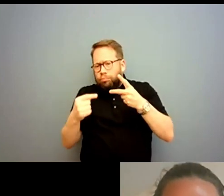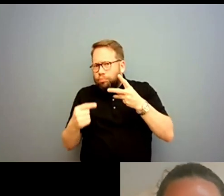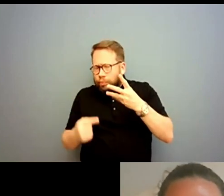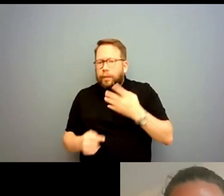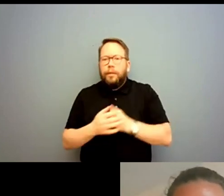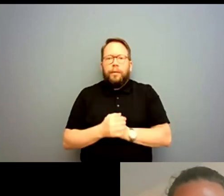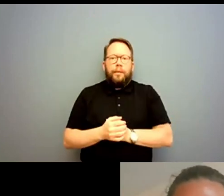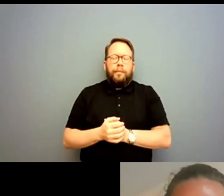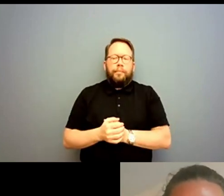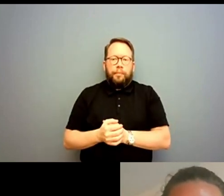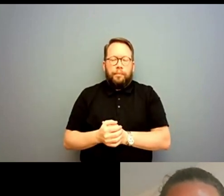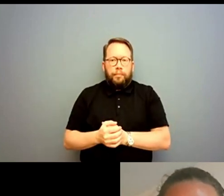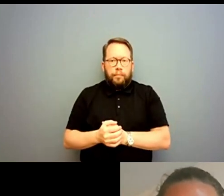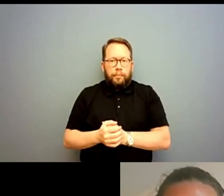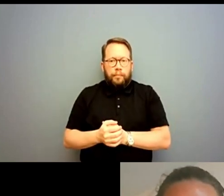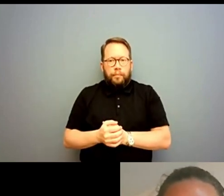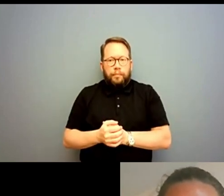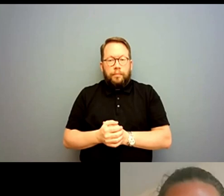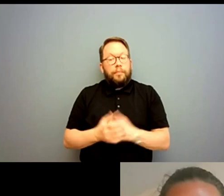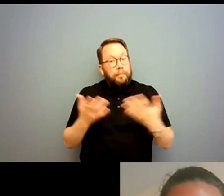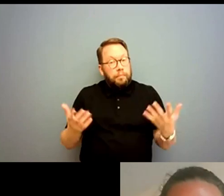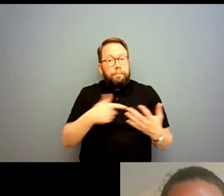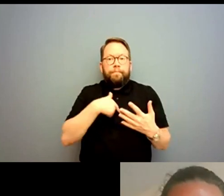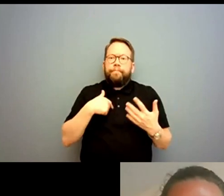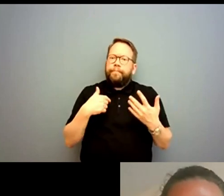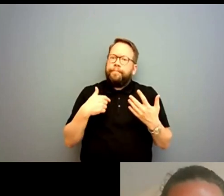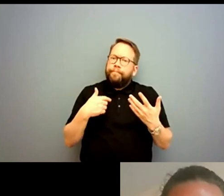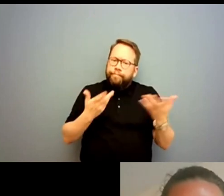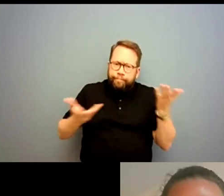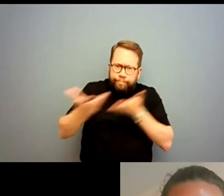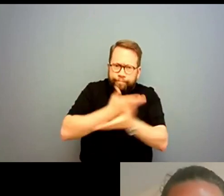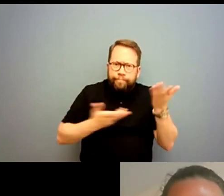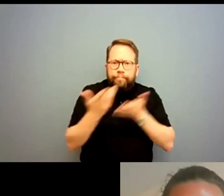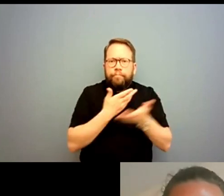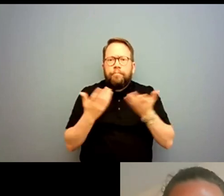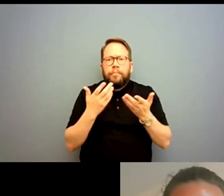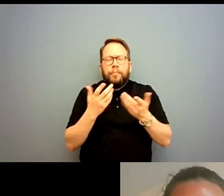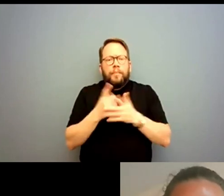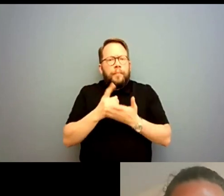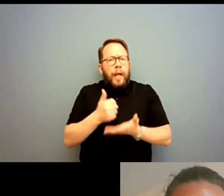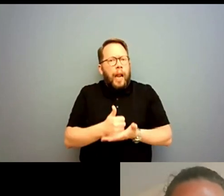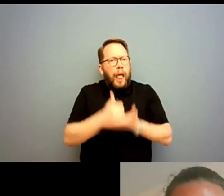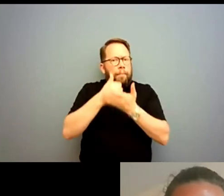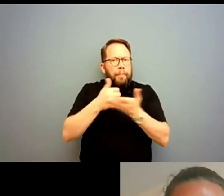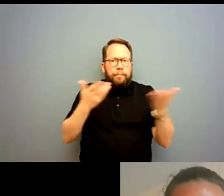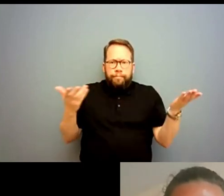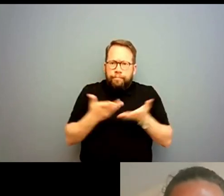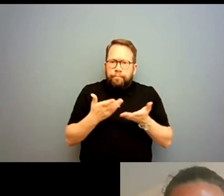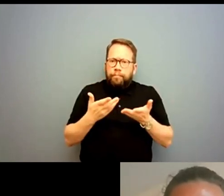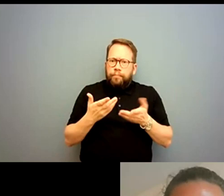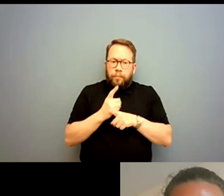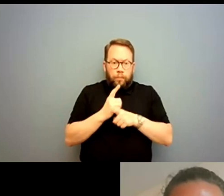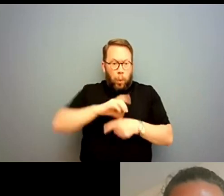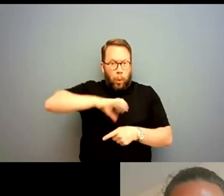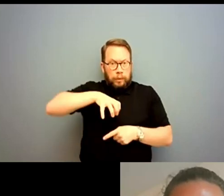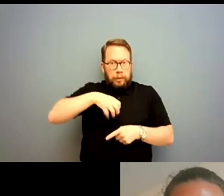substantive overlaps, how we can help each other, at a minimum, how we can avoid doing some negative damage to each